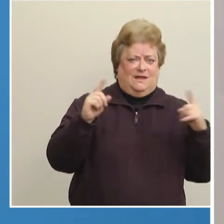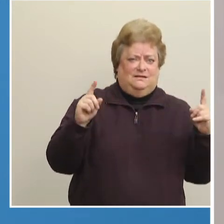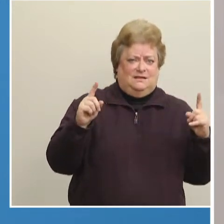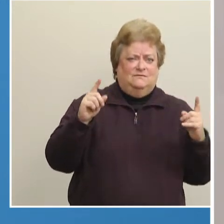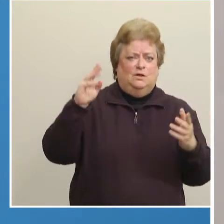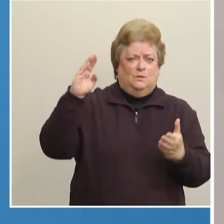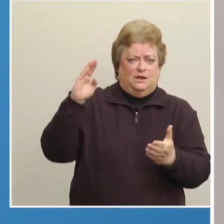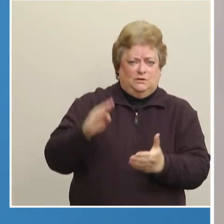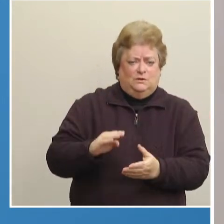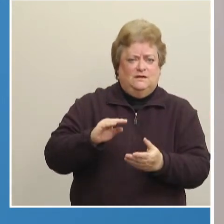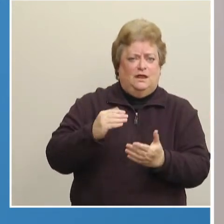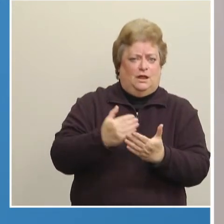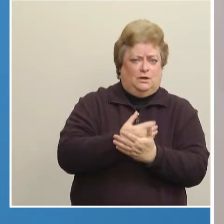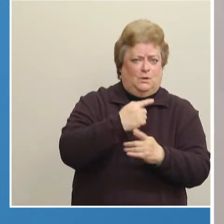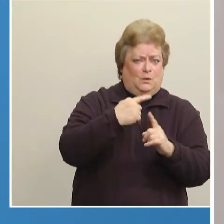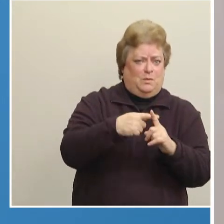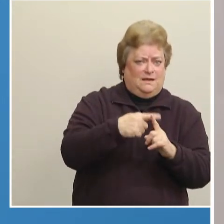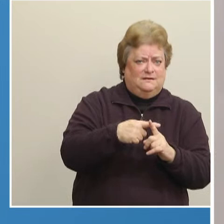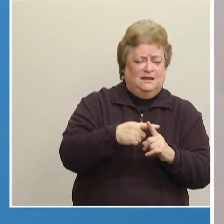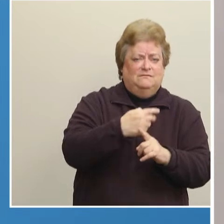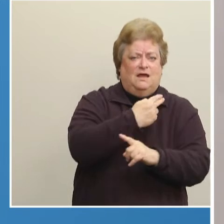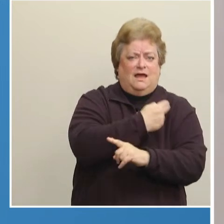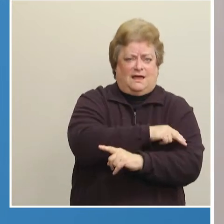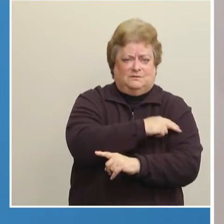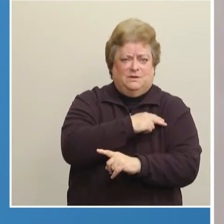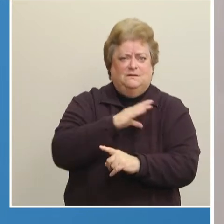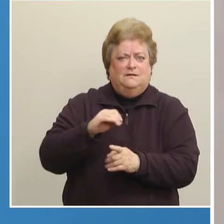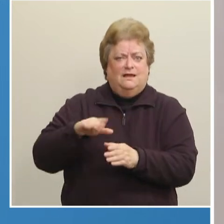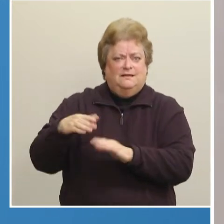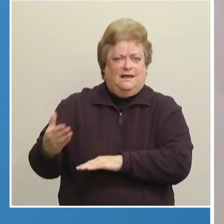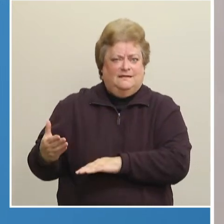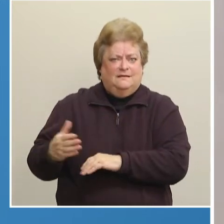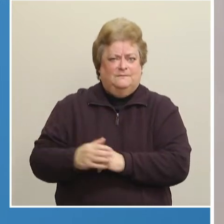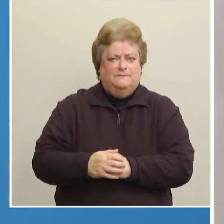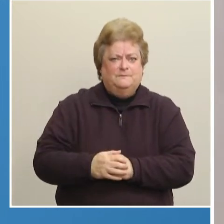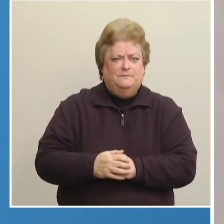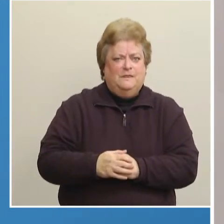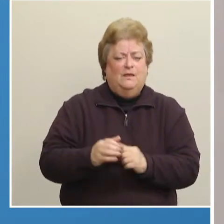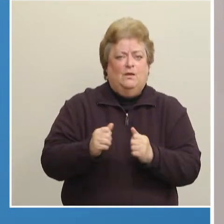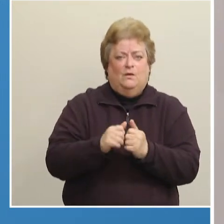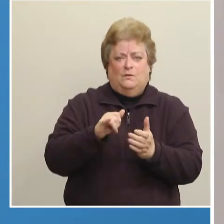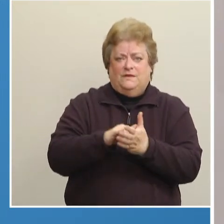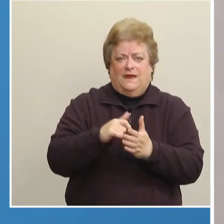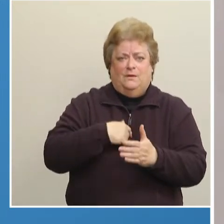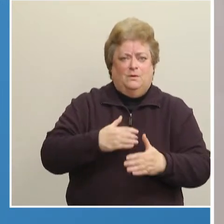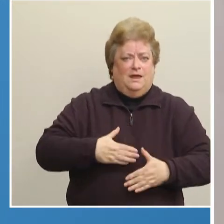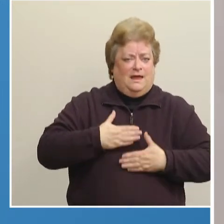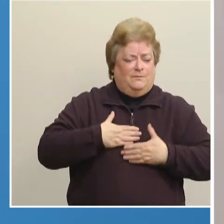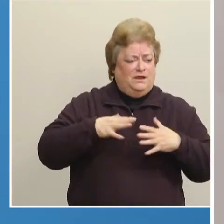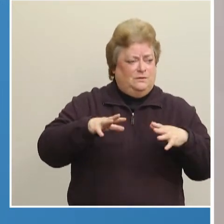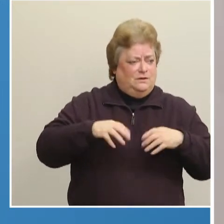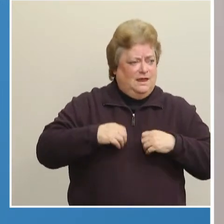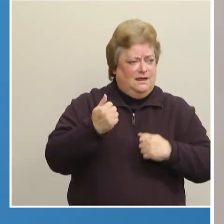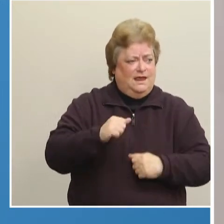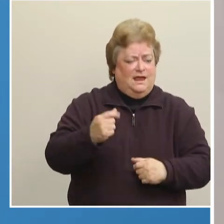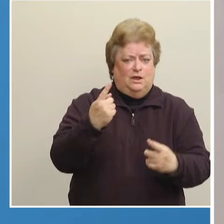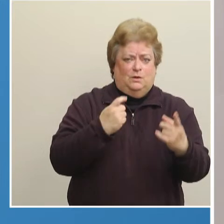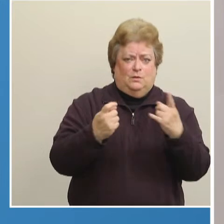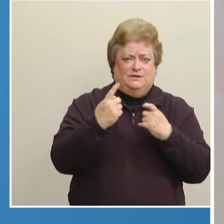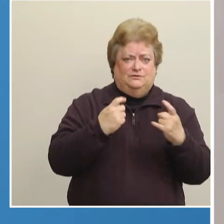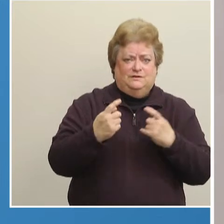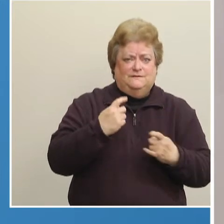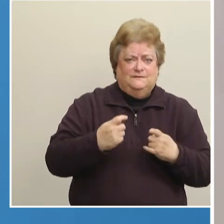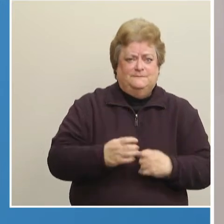in reducing new cases, hospitalizations, and deaths. With that, we'd be happy to take questions from the